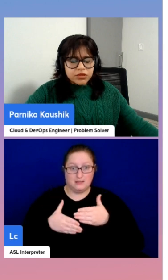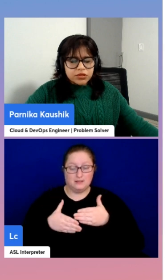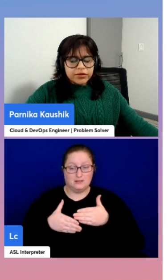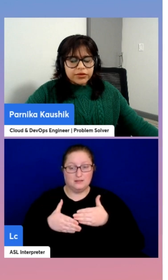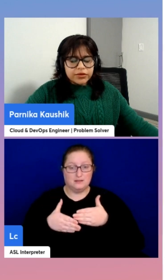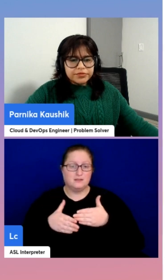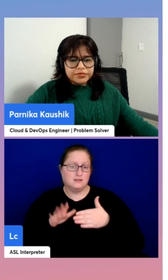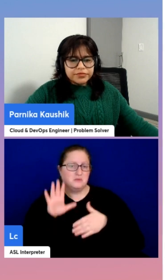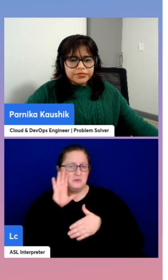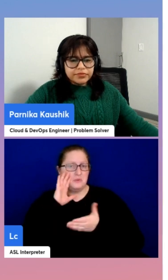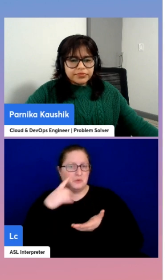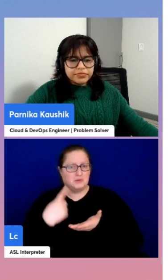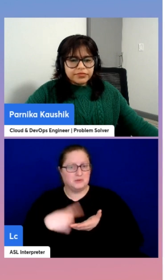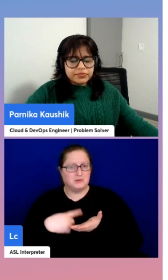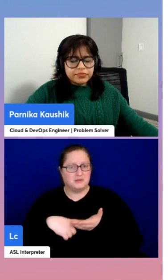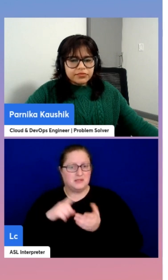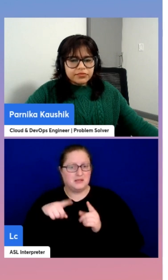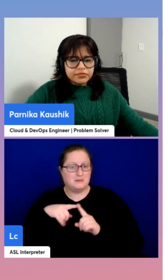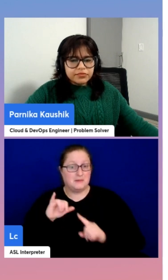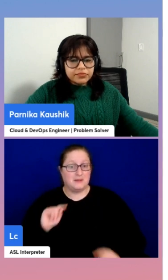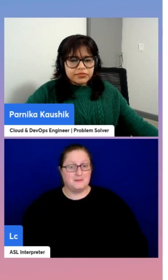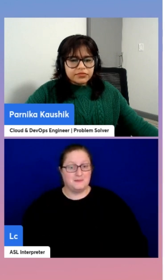we'll talk about it.